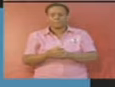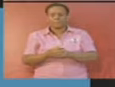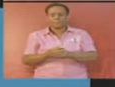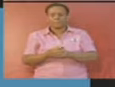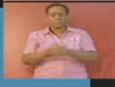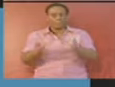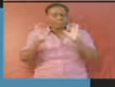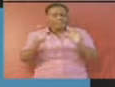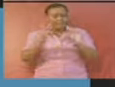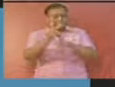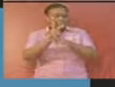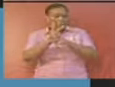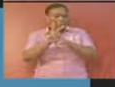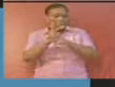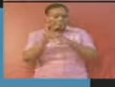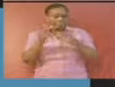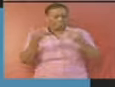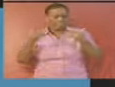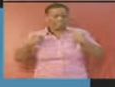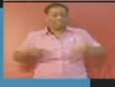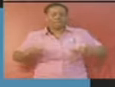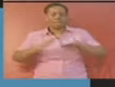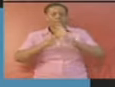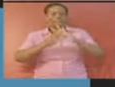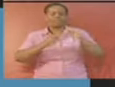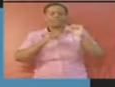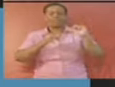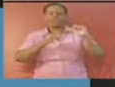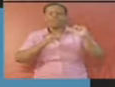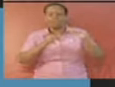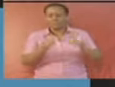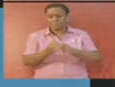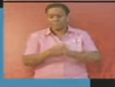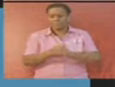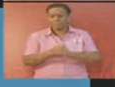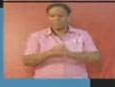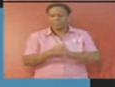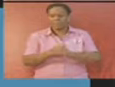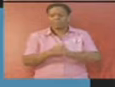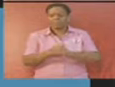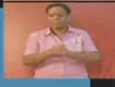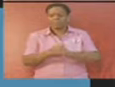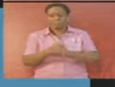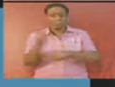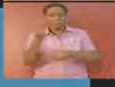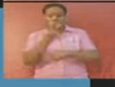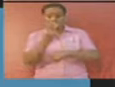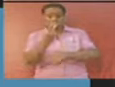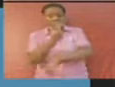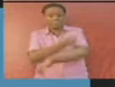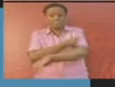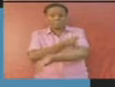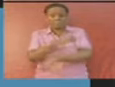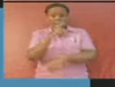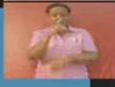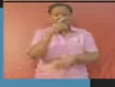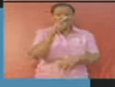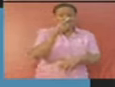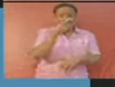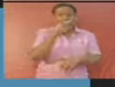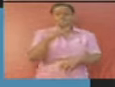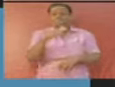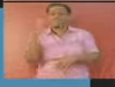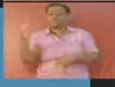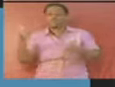are important to your overall health as diet and exercise. Vaccines can mean the difference between life and death.